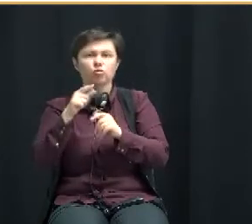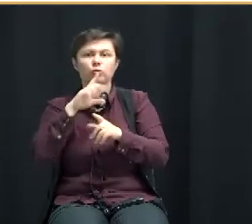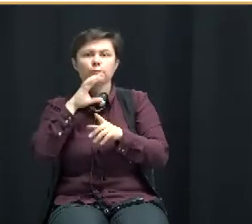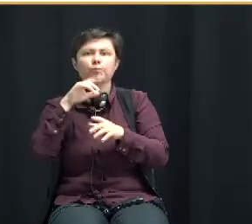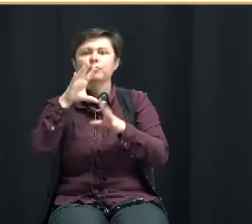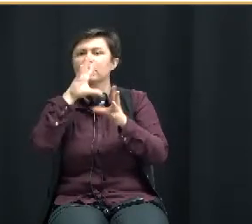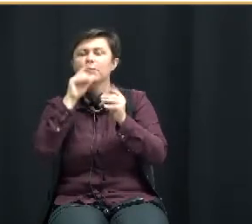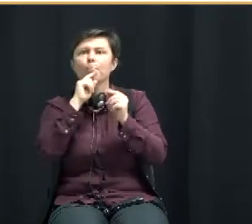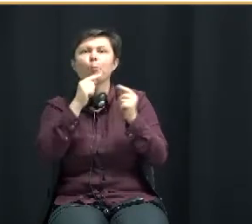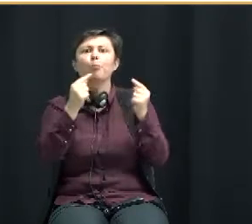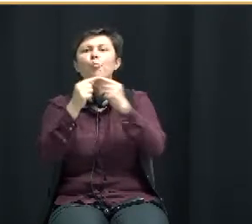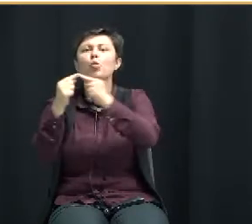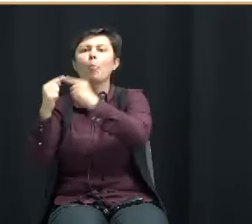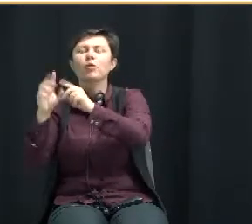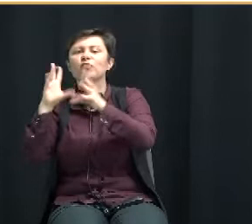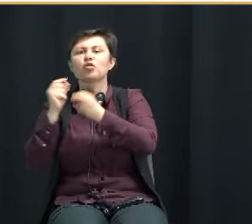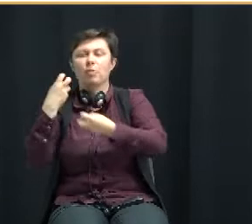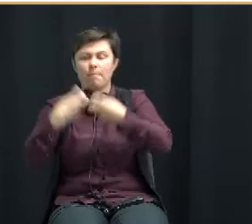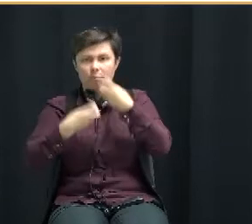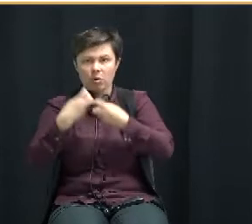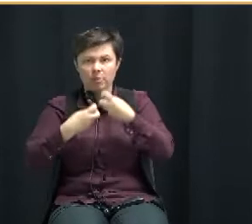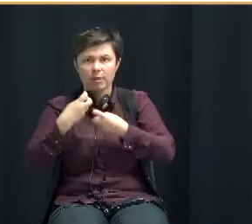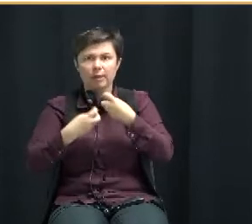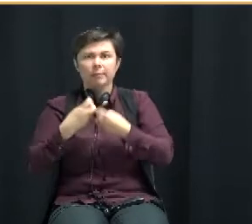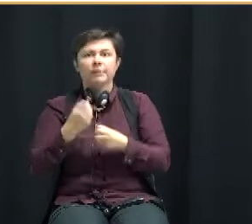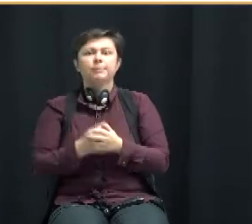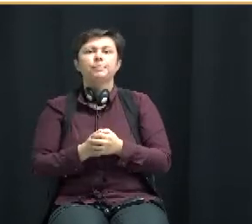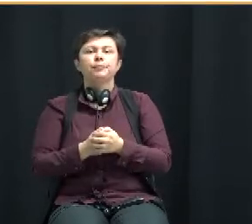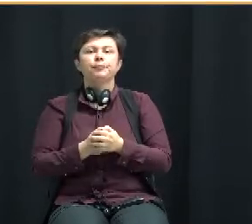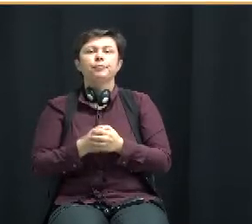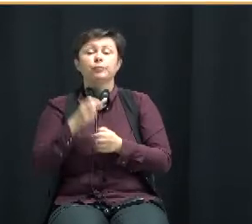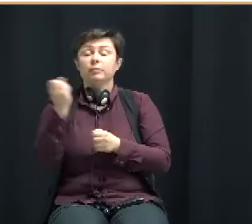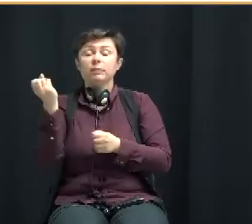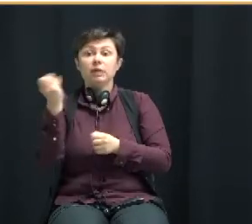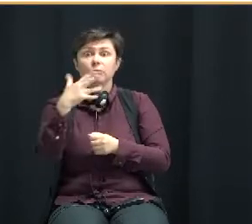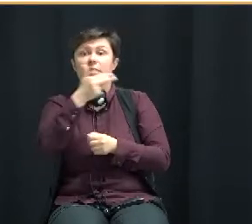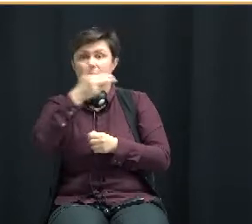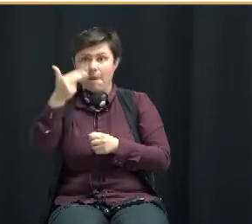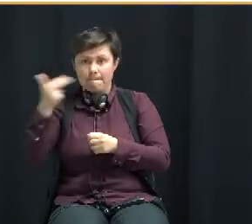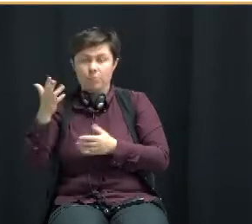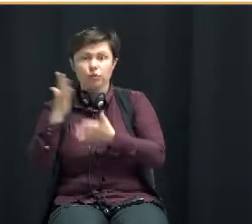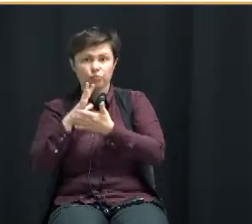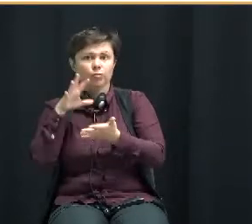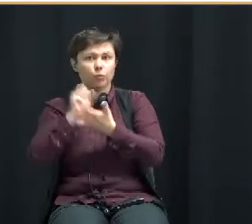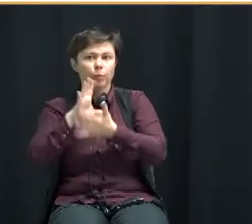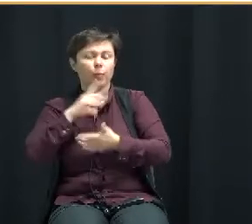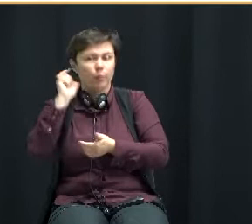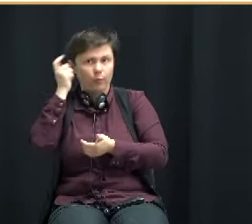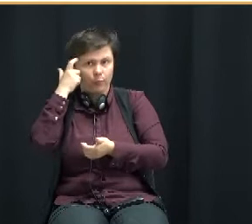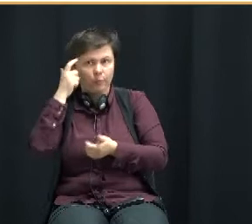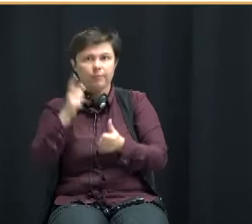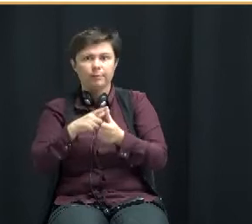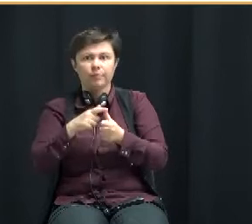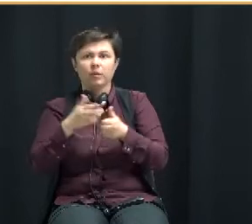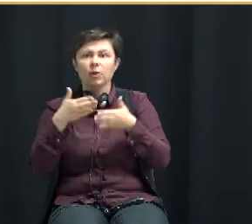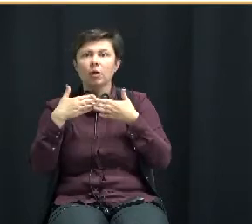will generalize or we will translate into other problems. But the main 4 topics we were mainly